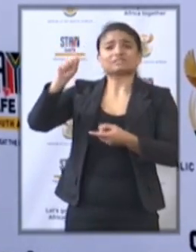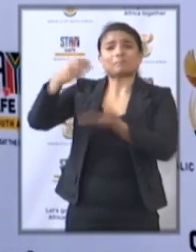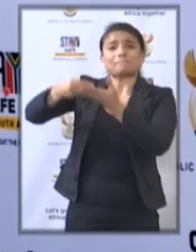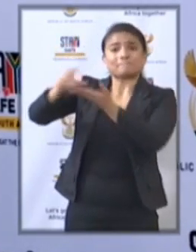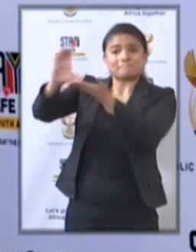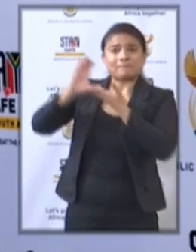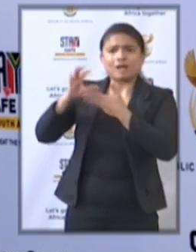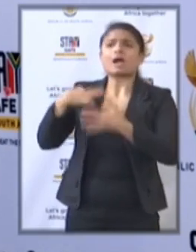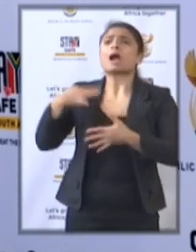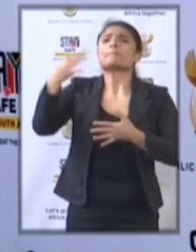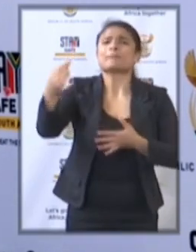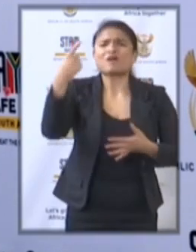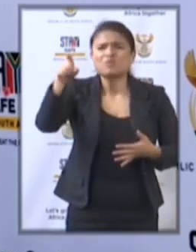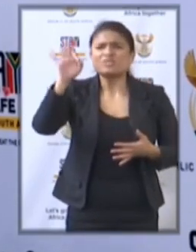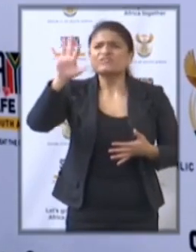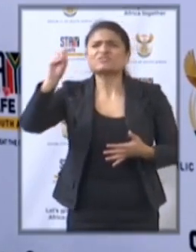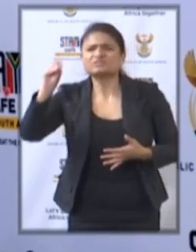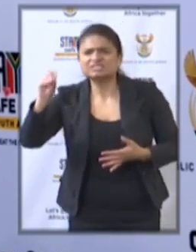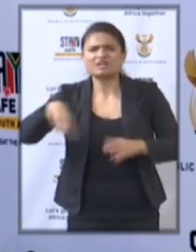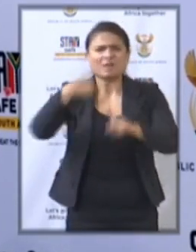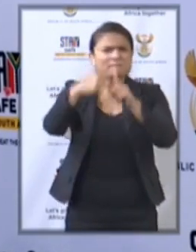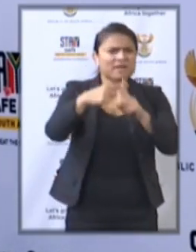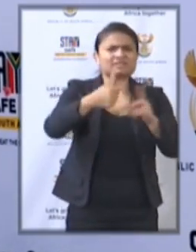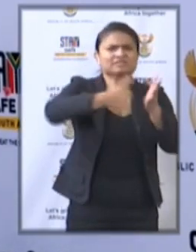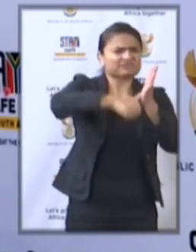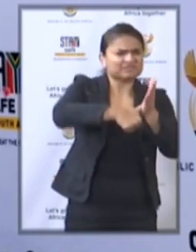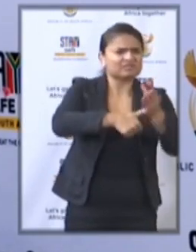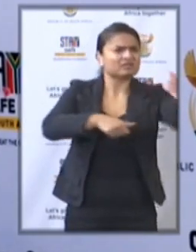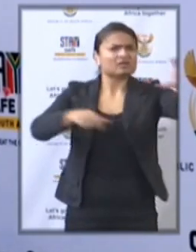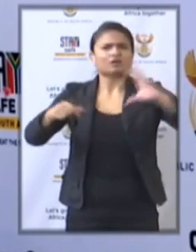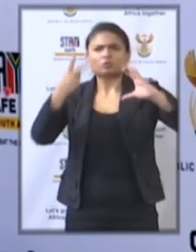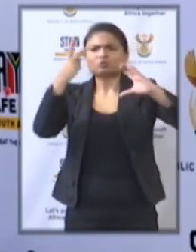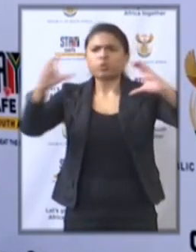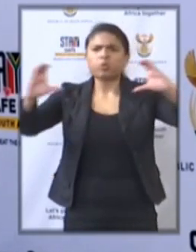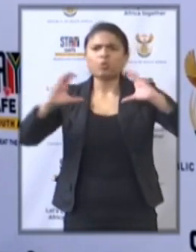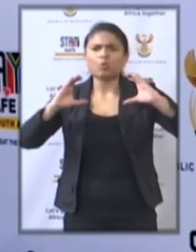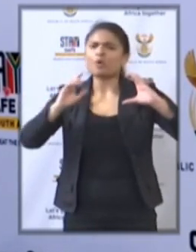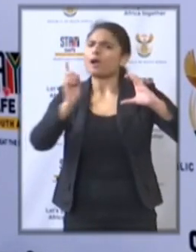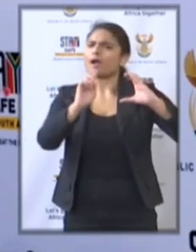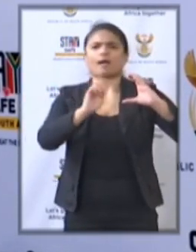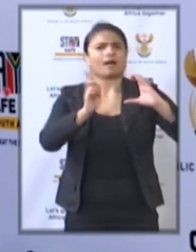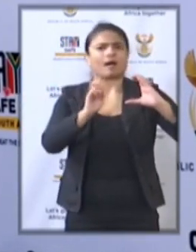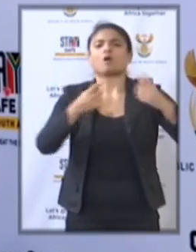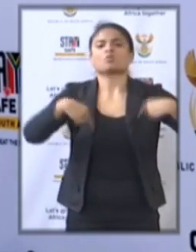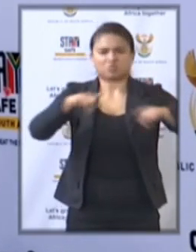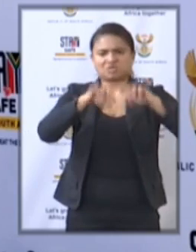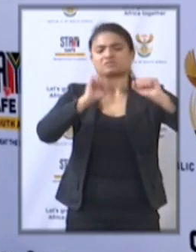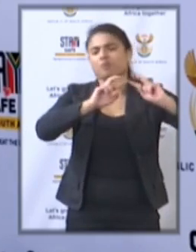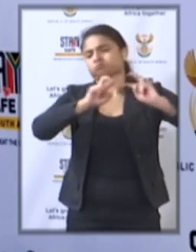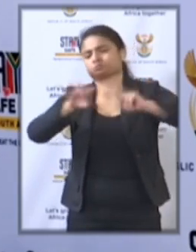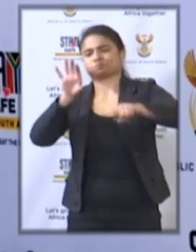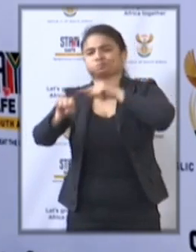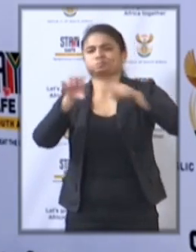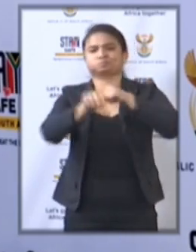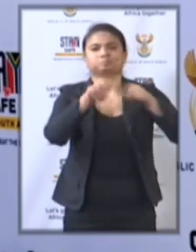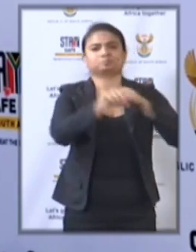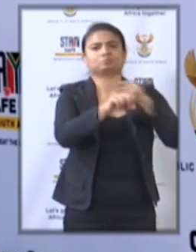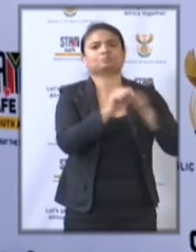rand kodwa uthola u-NSFAS. Siyazi ukuthi inhlupheko ibhokile ezweni lakithi kodwa umona ke uphele